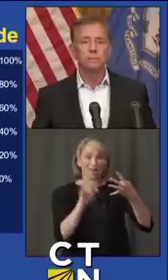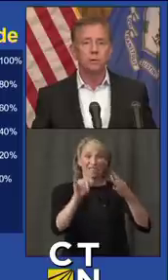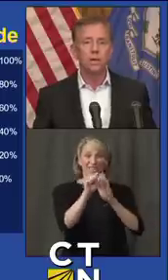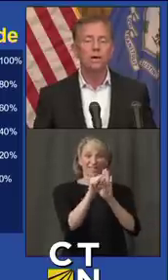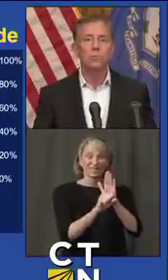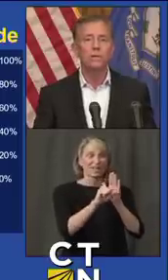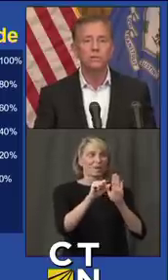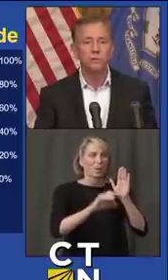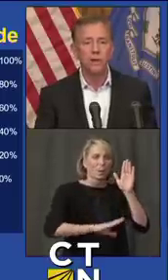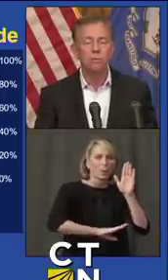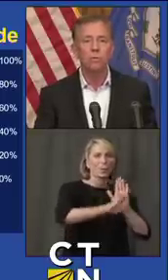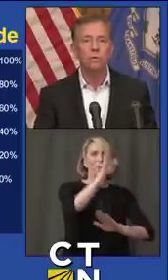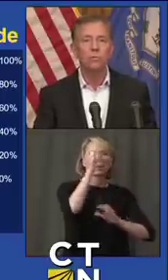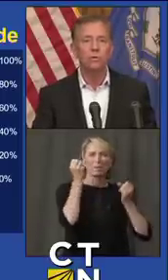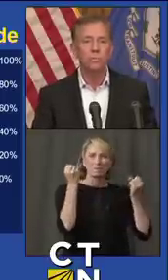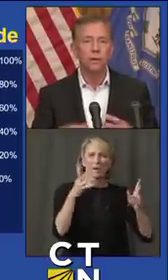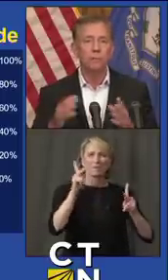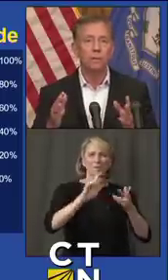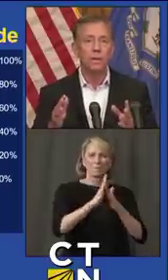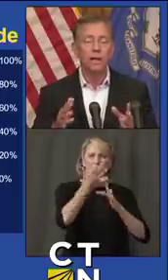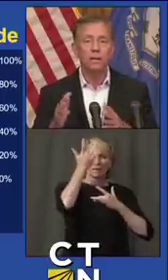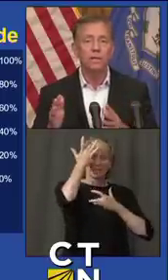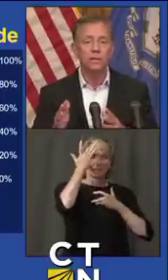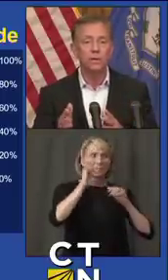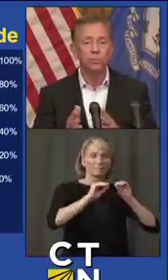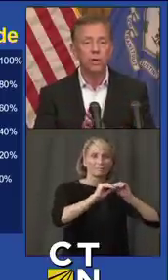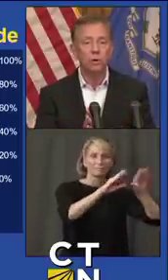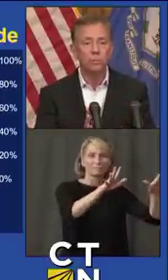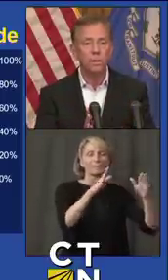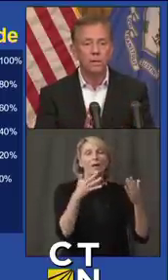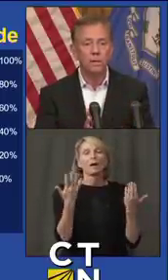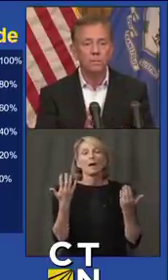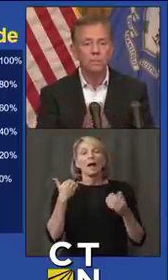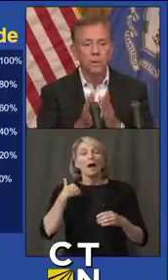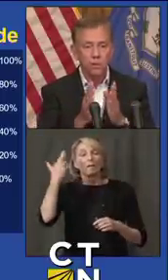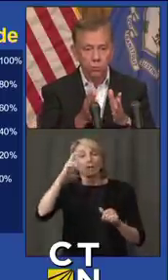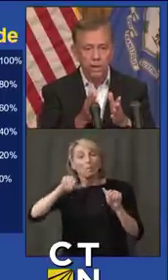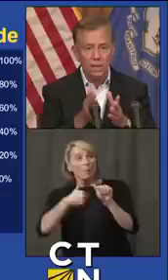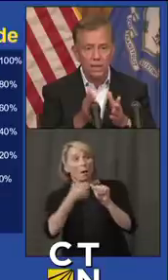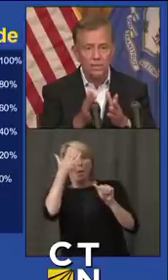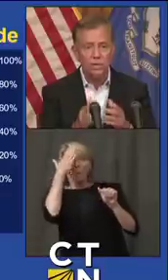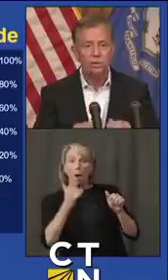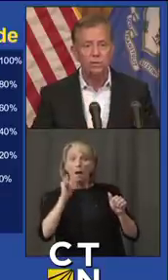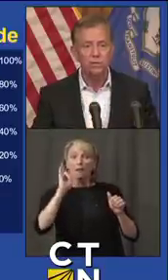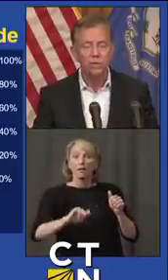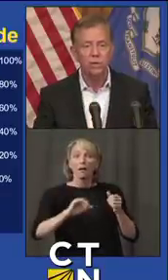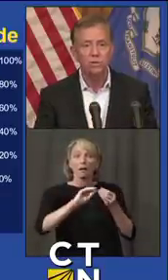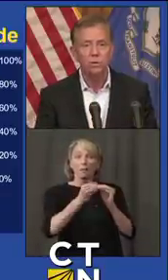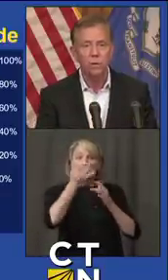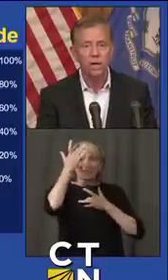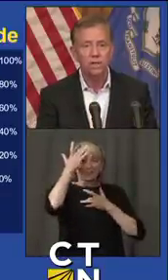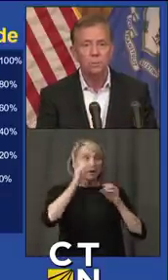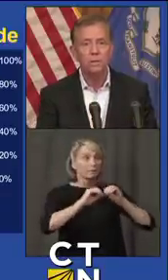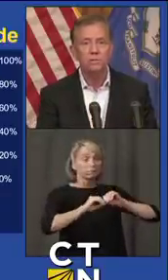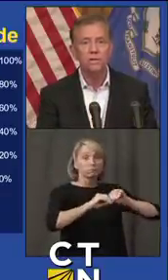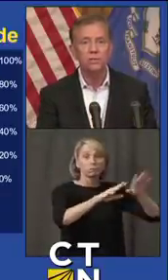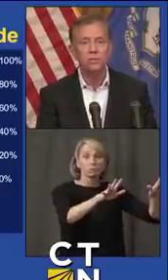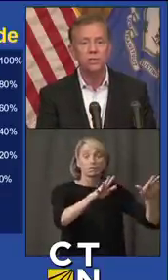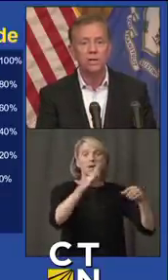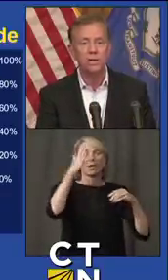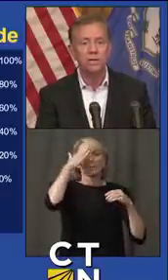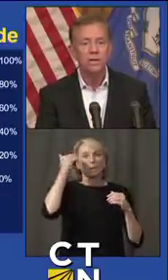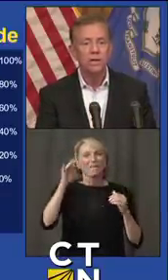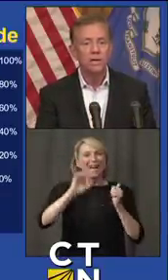there are a lot of reasons for that, one of which may have been how they did their reopening. The red lines here you see on our total